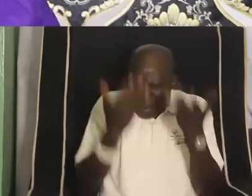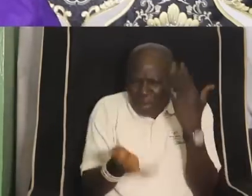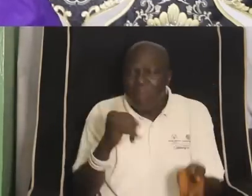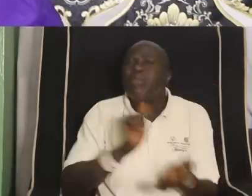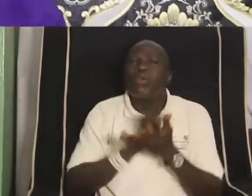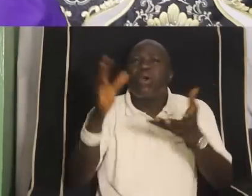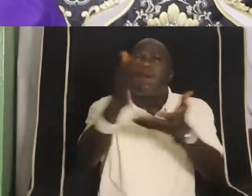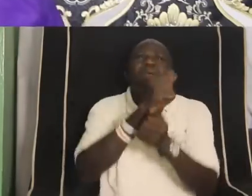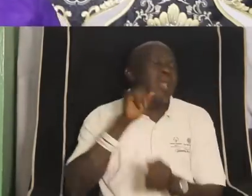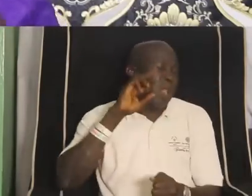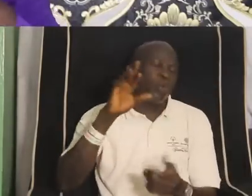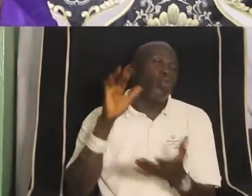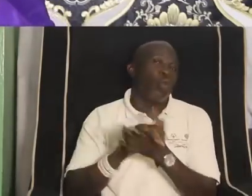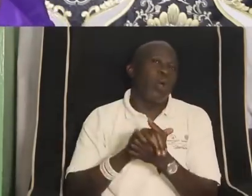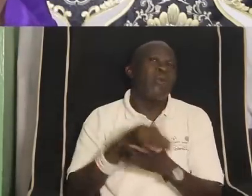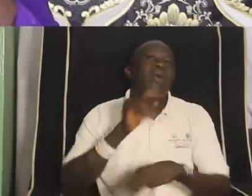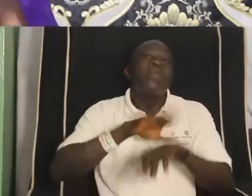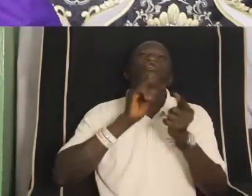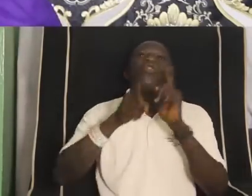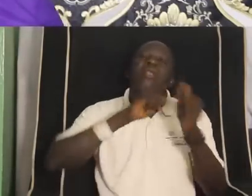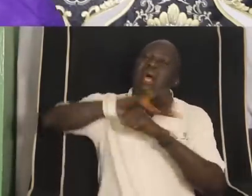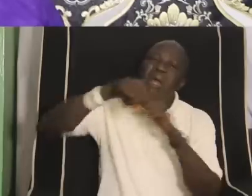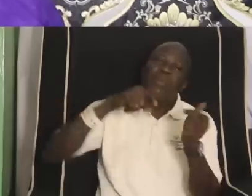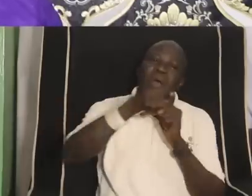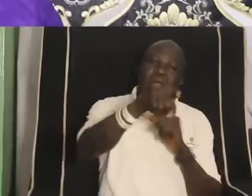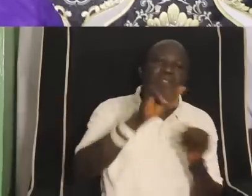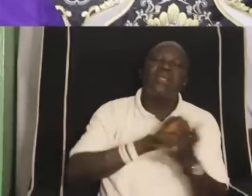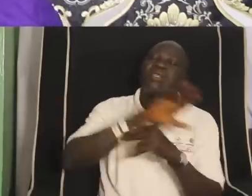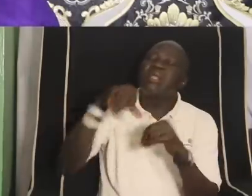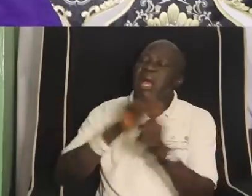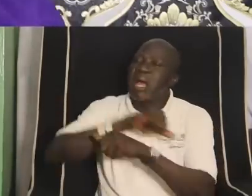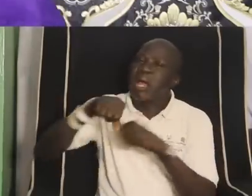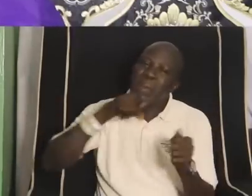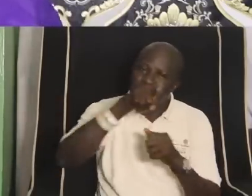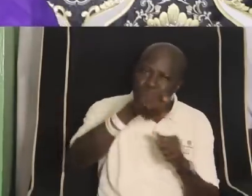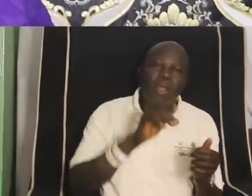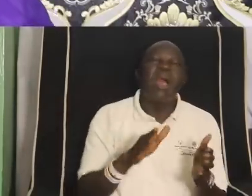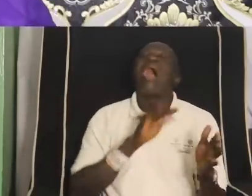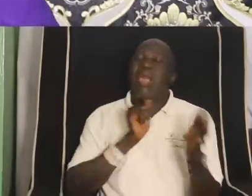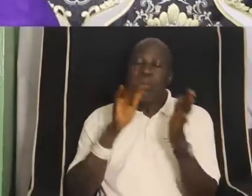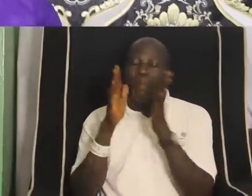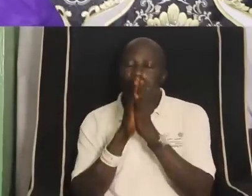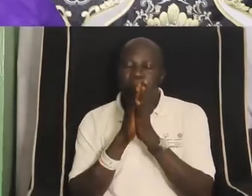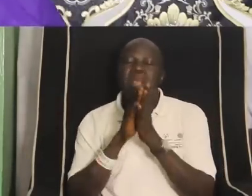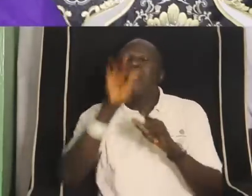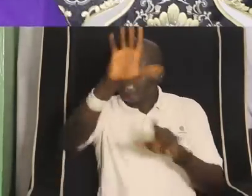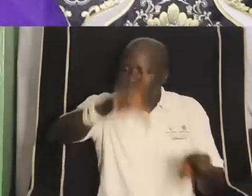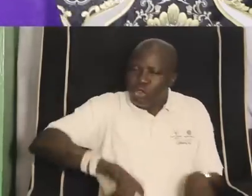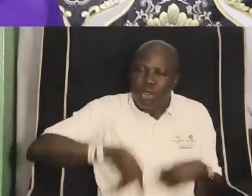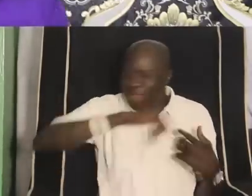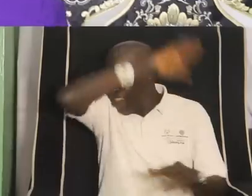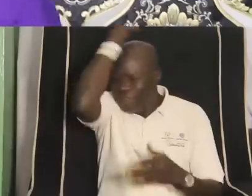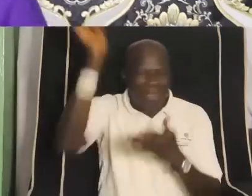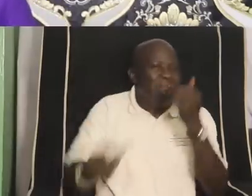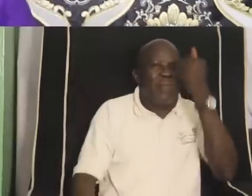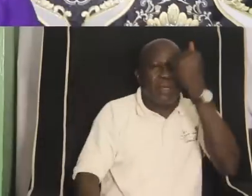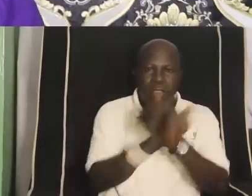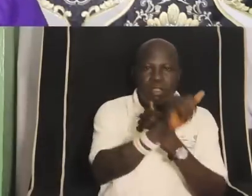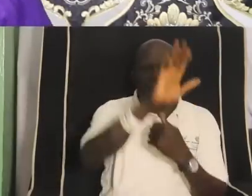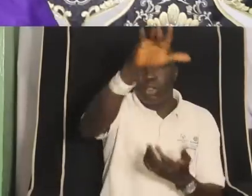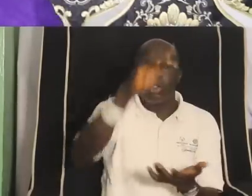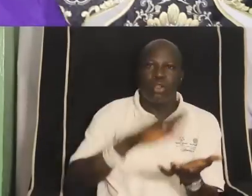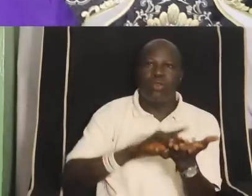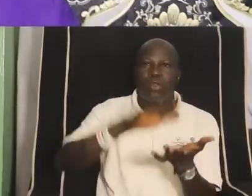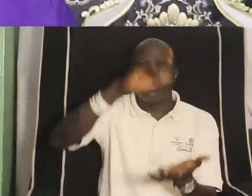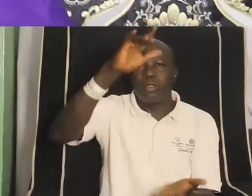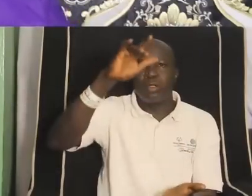The reason that you snatch your wife. He's talking about. Ti e lo nso. He's about to. Mo gbadura. I pray. Ayo ni gbogbo eje. Your